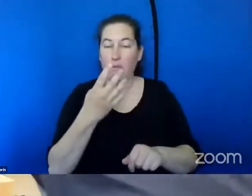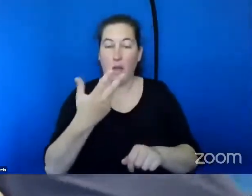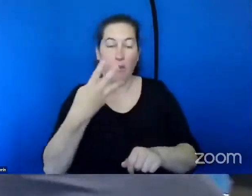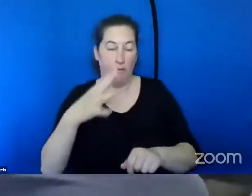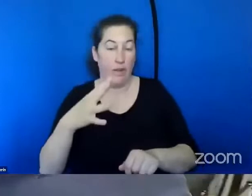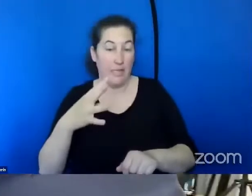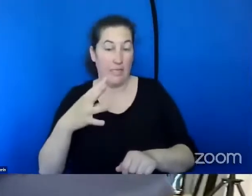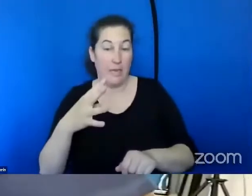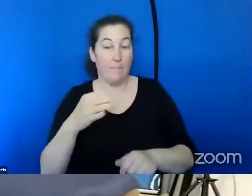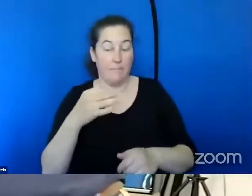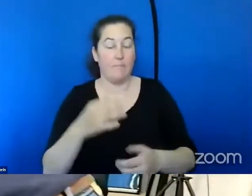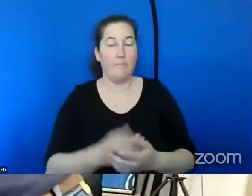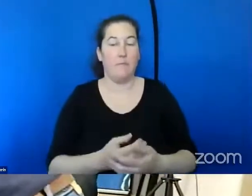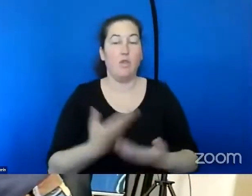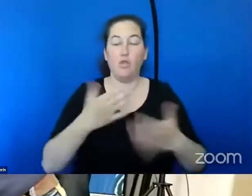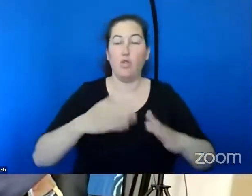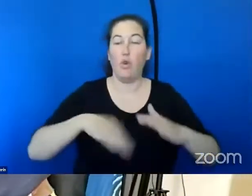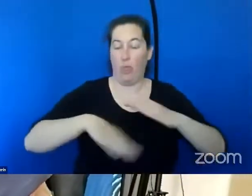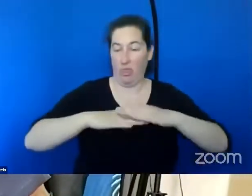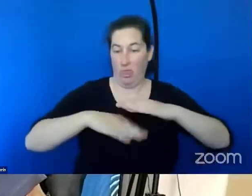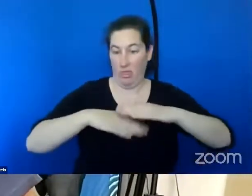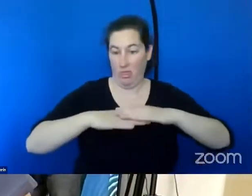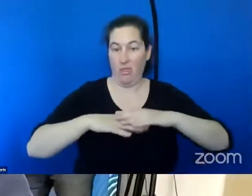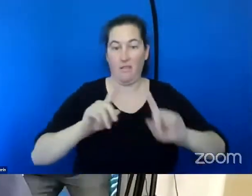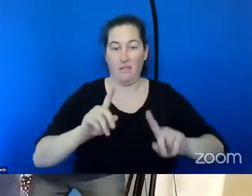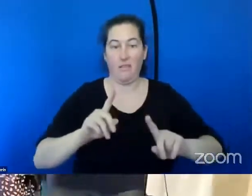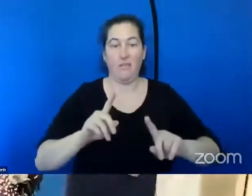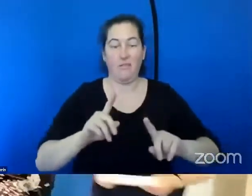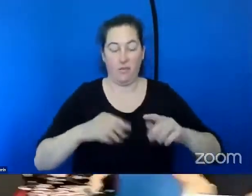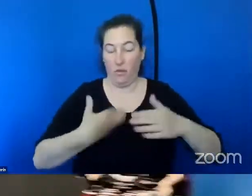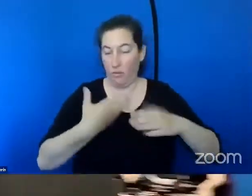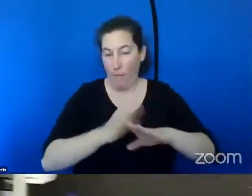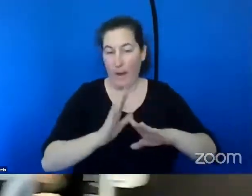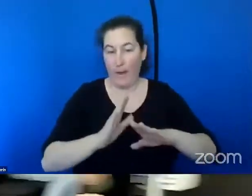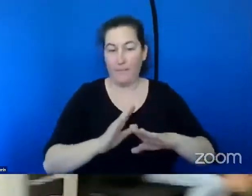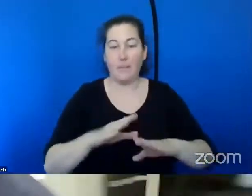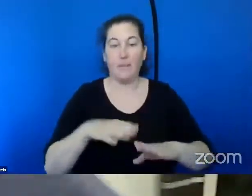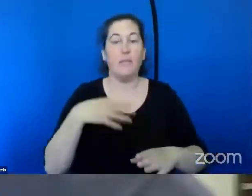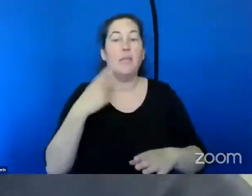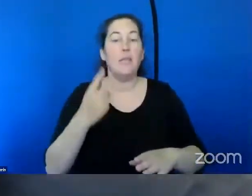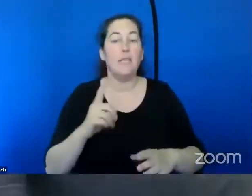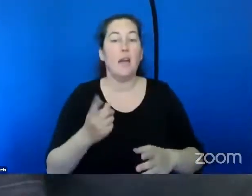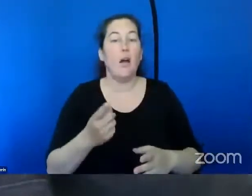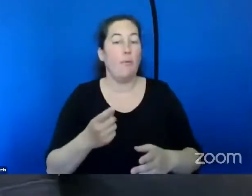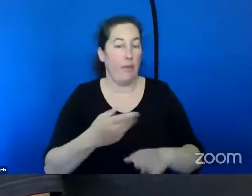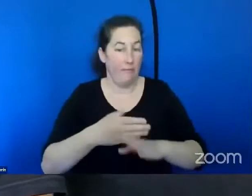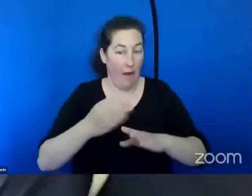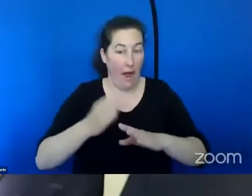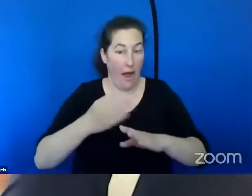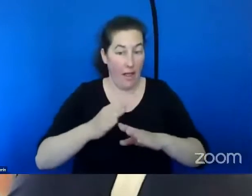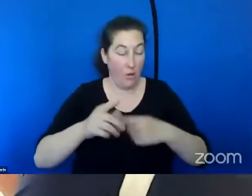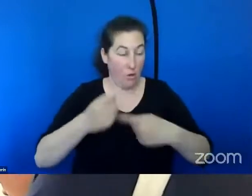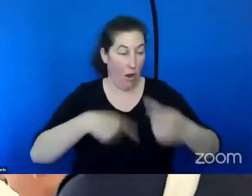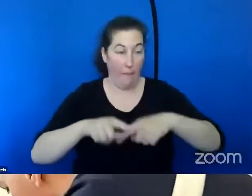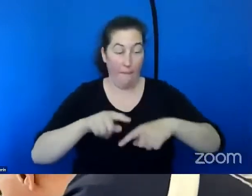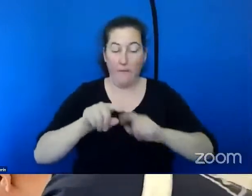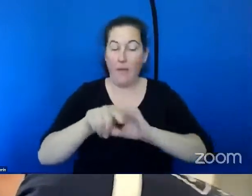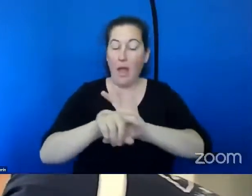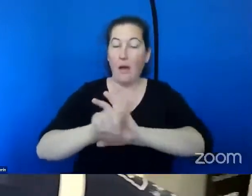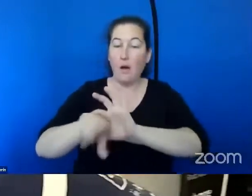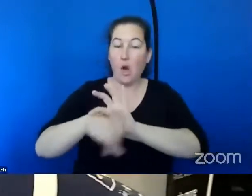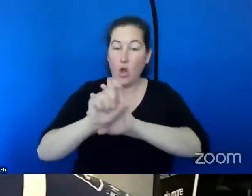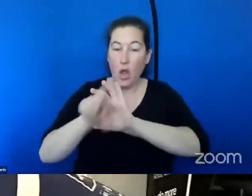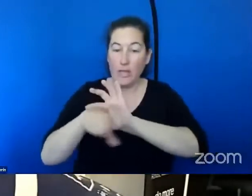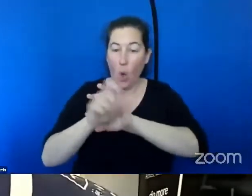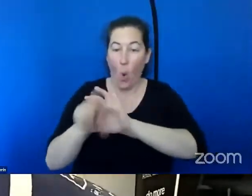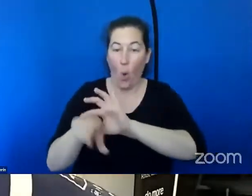or ATM machine, it's got to go right into position, as if this were an everyday activity. Back to the table once again.